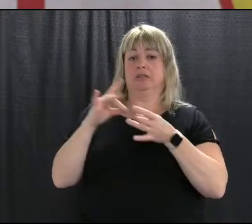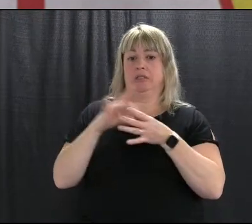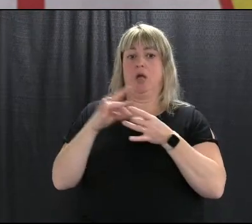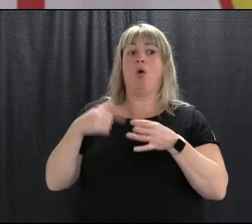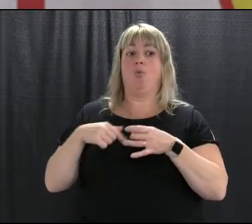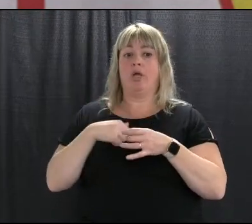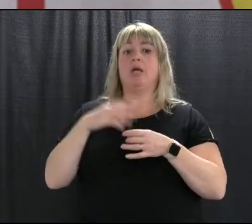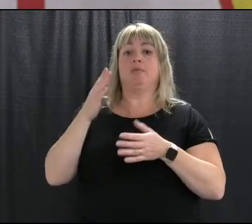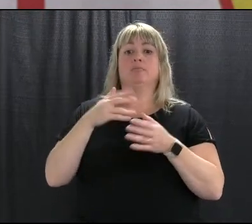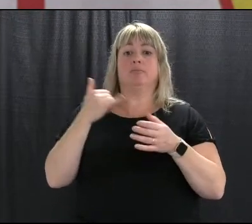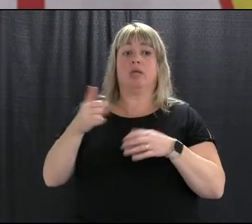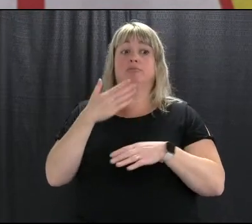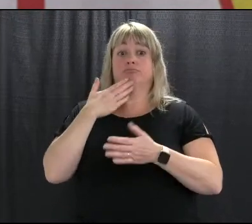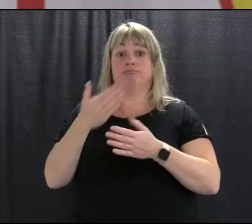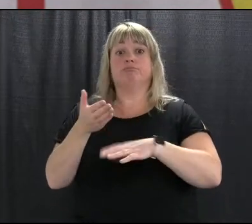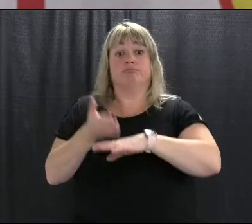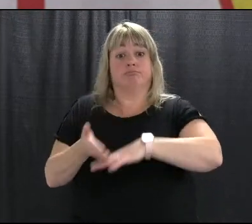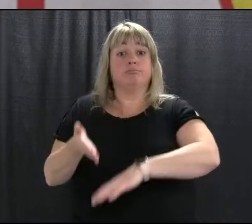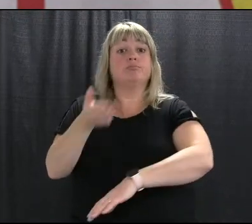making with recruitment.